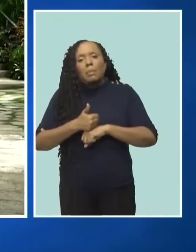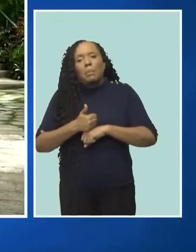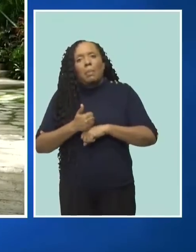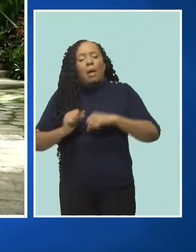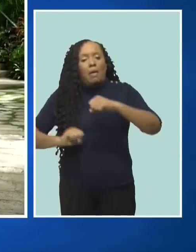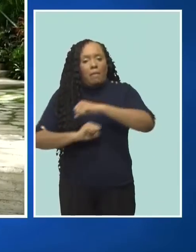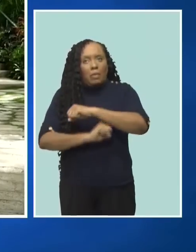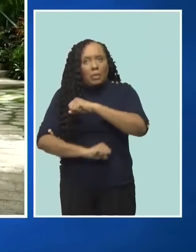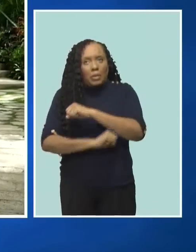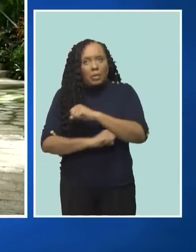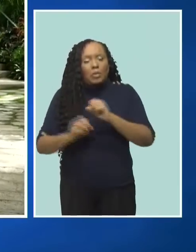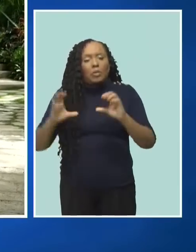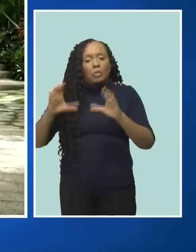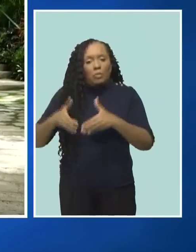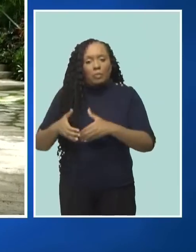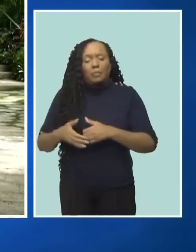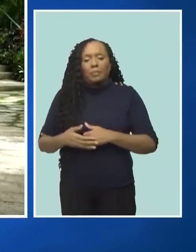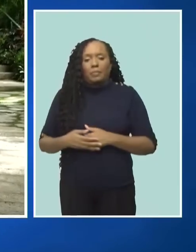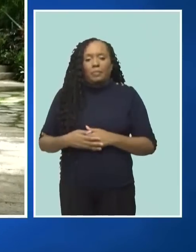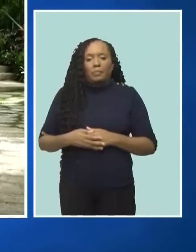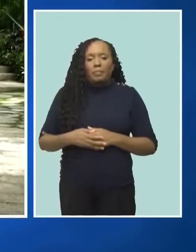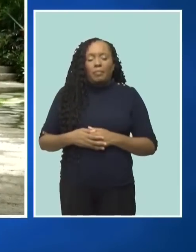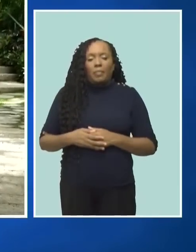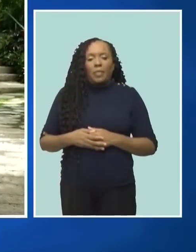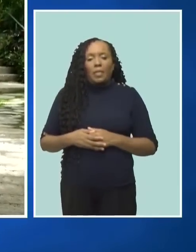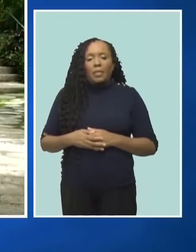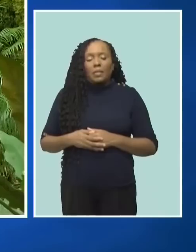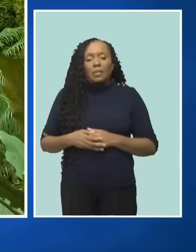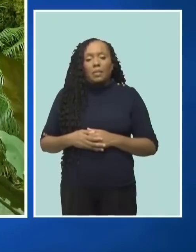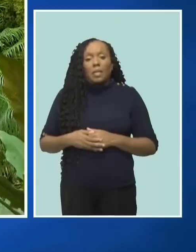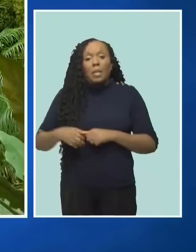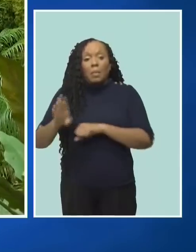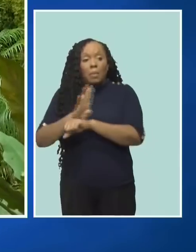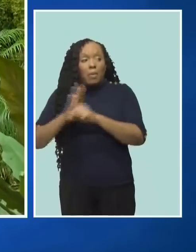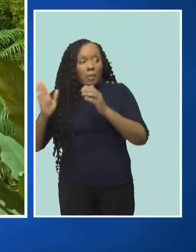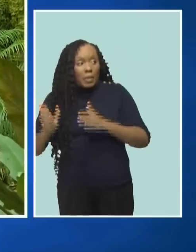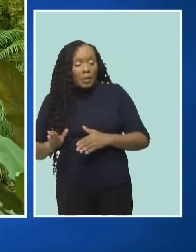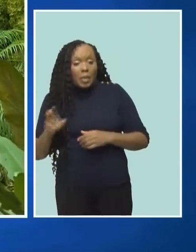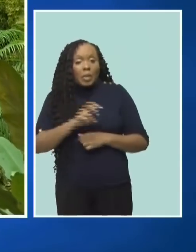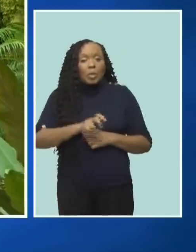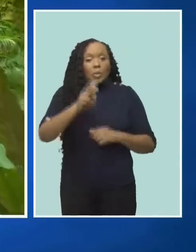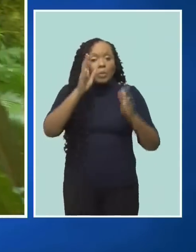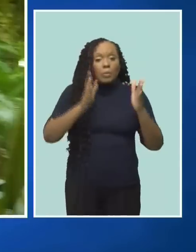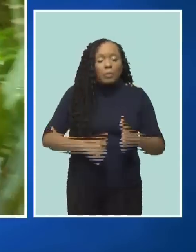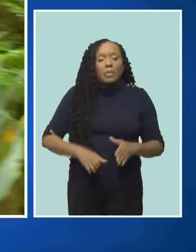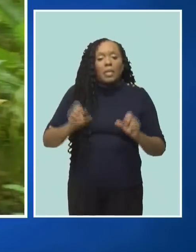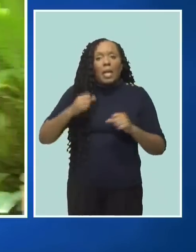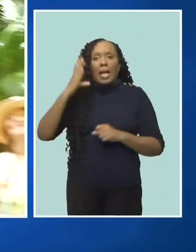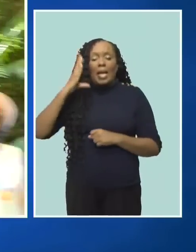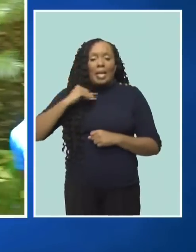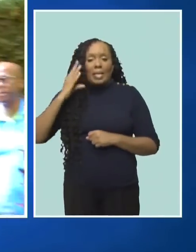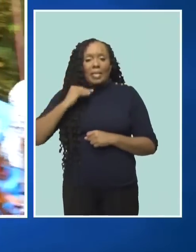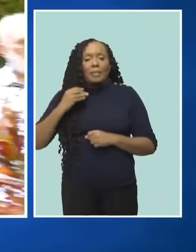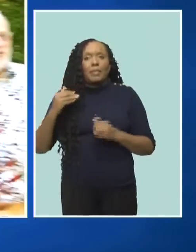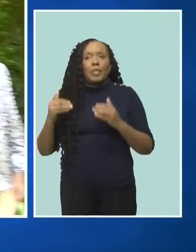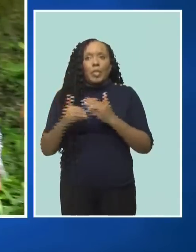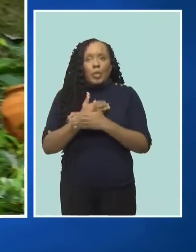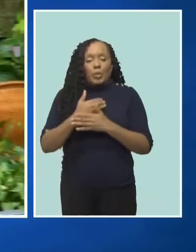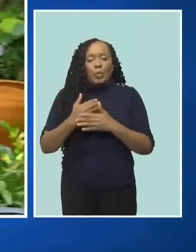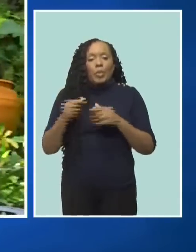tourists alike are invited to experience the new Hunt's Gardens starting November